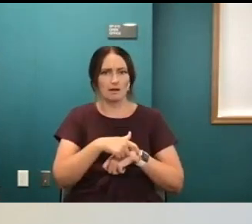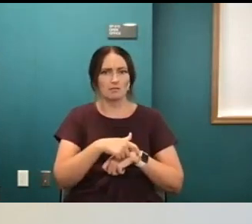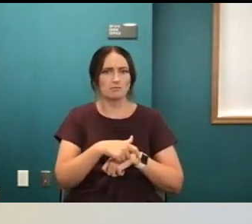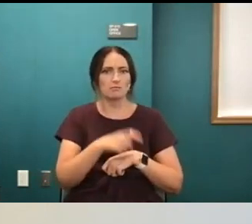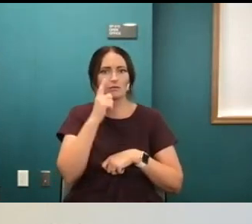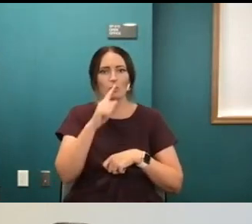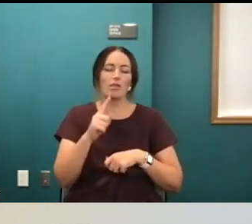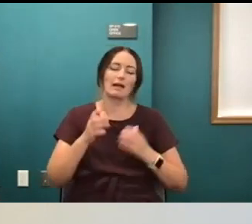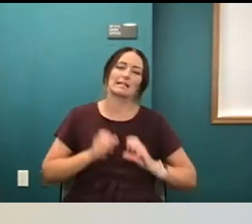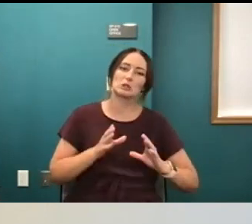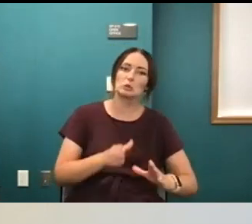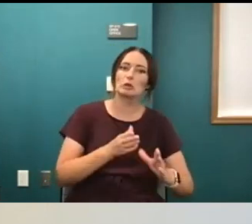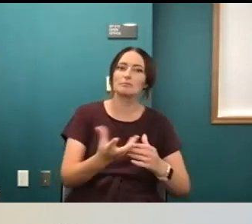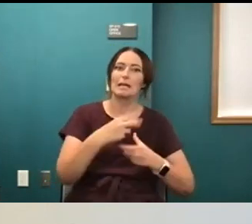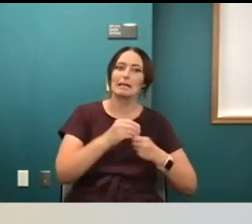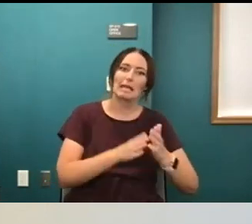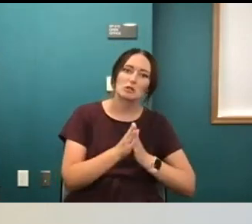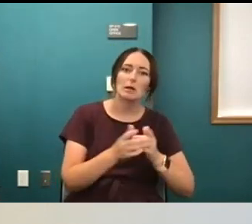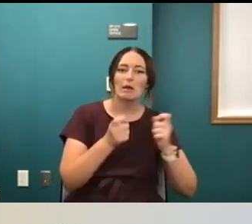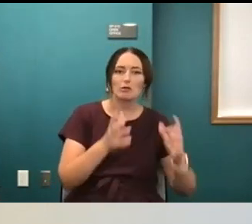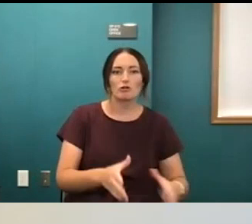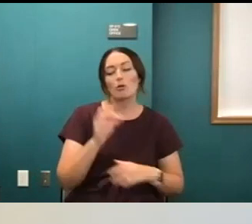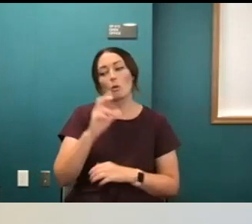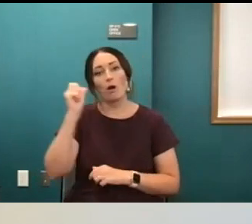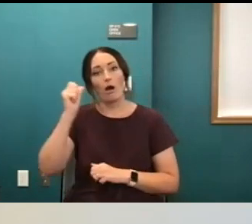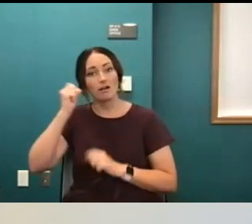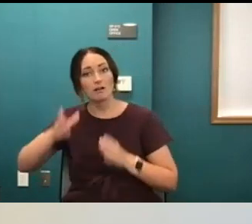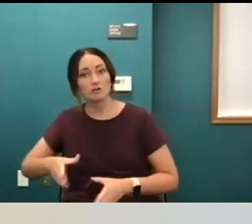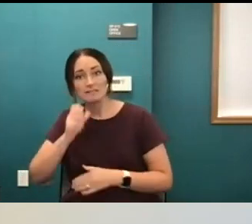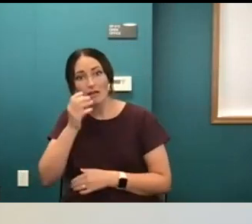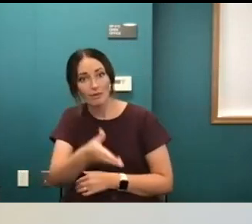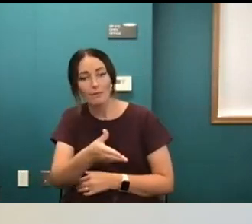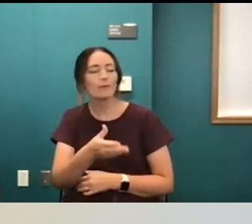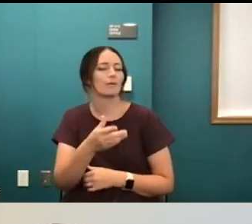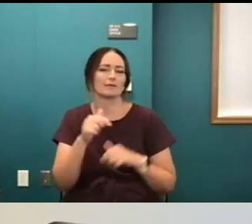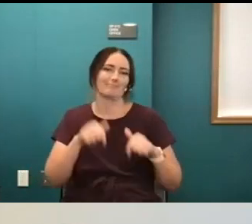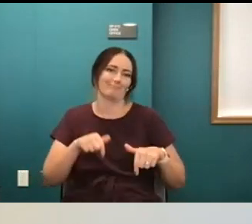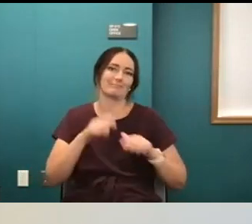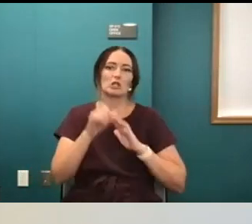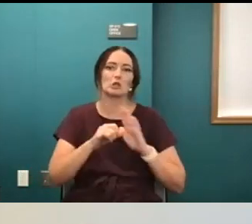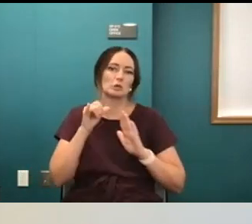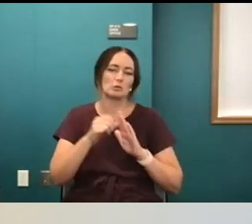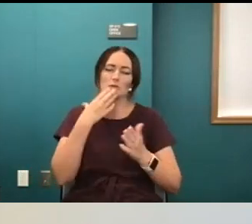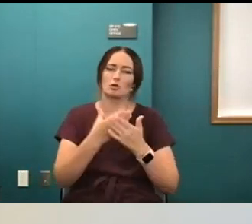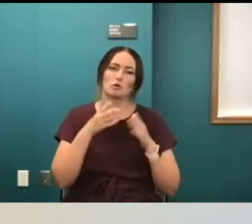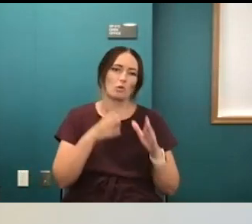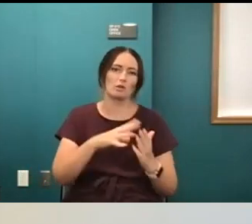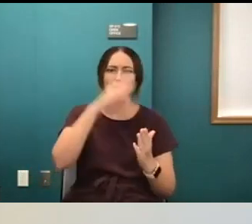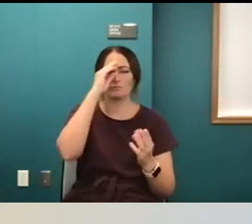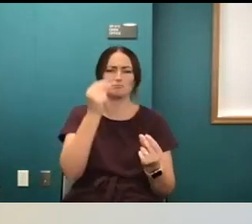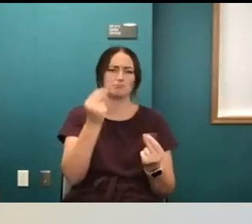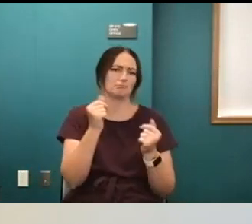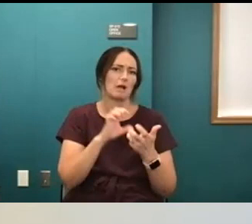manager, or maybe audiology is not on site. This is a great way to kind of learn quickly how to do things on your own.